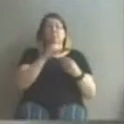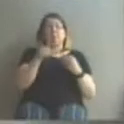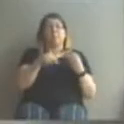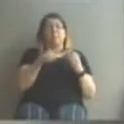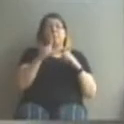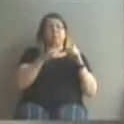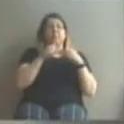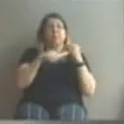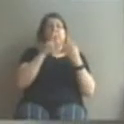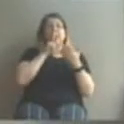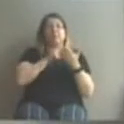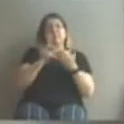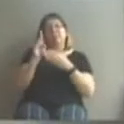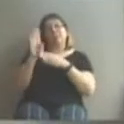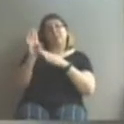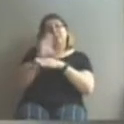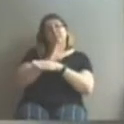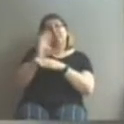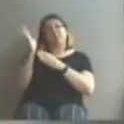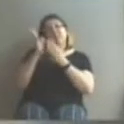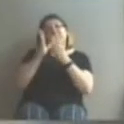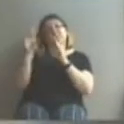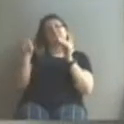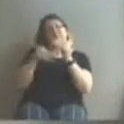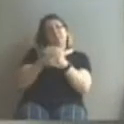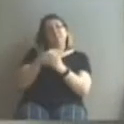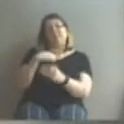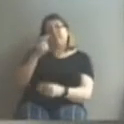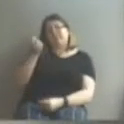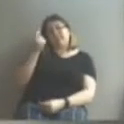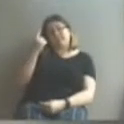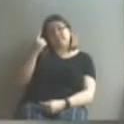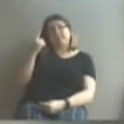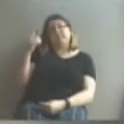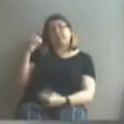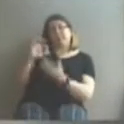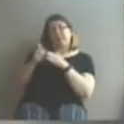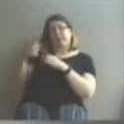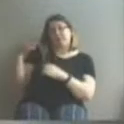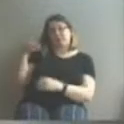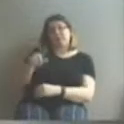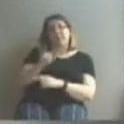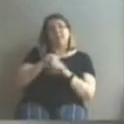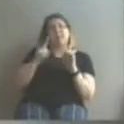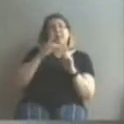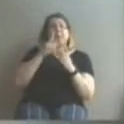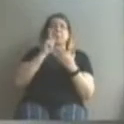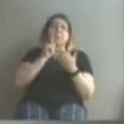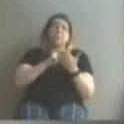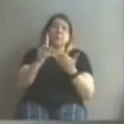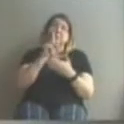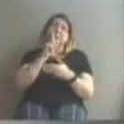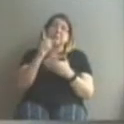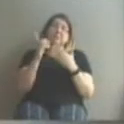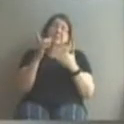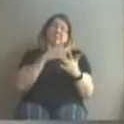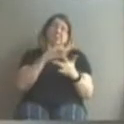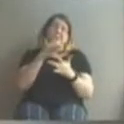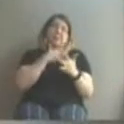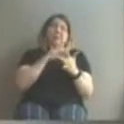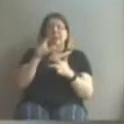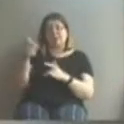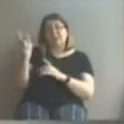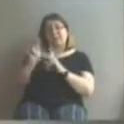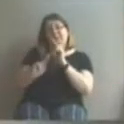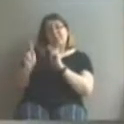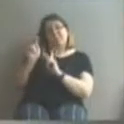the clerk in the business services office. I understand how it's being paid for, but clerks are sensitive topics because there are other people that need